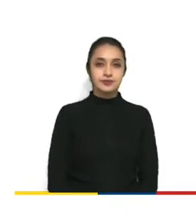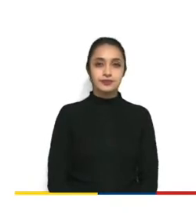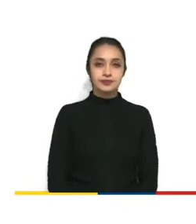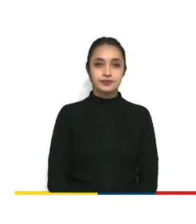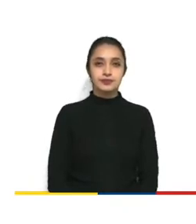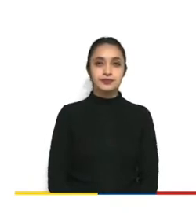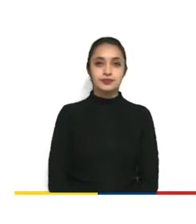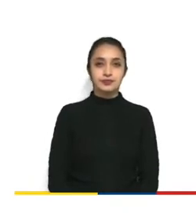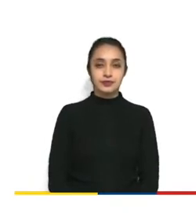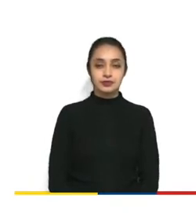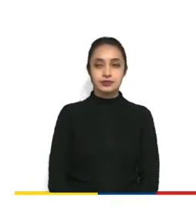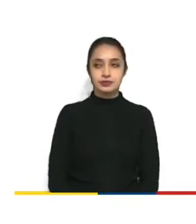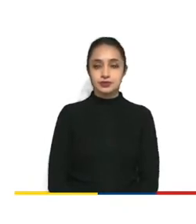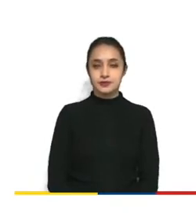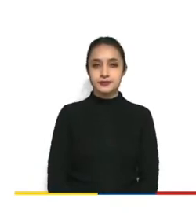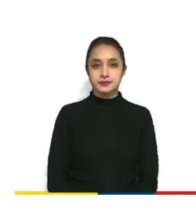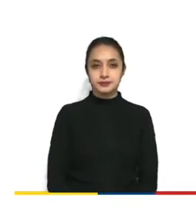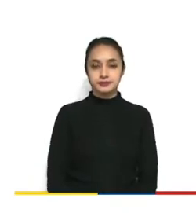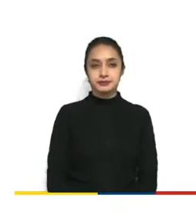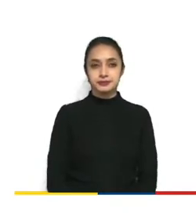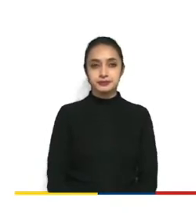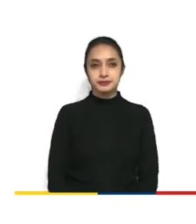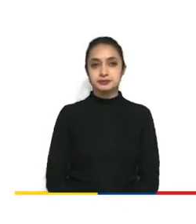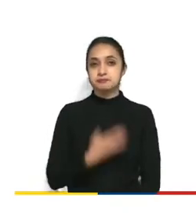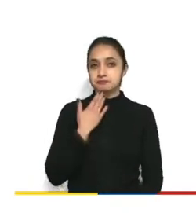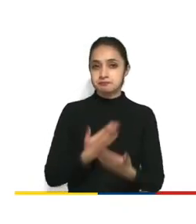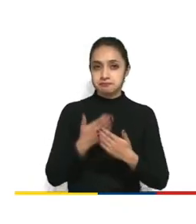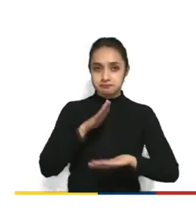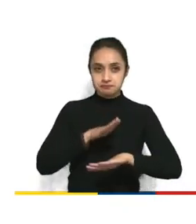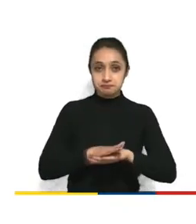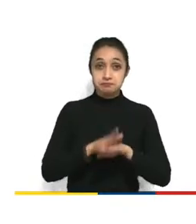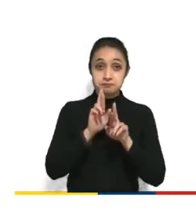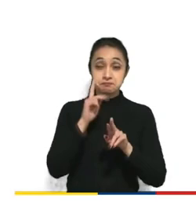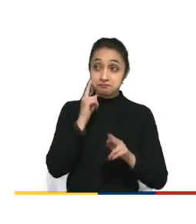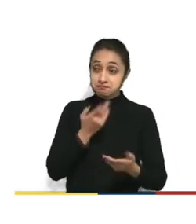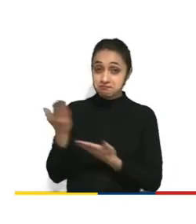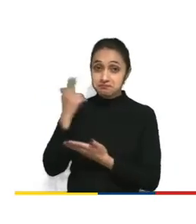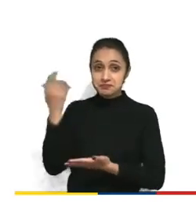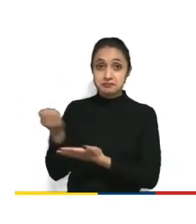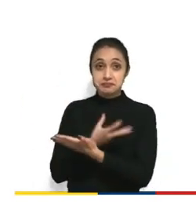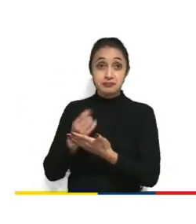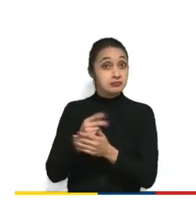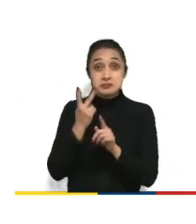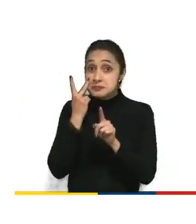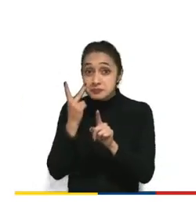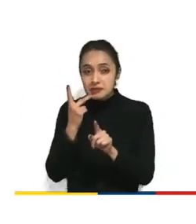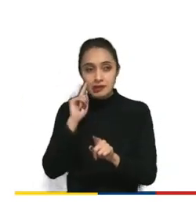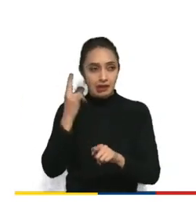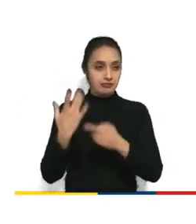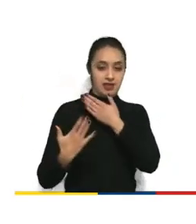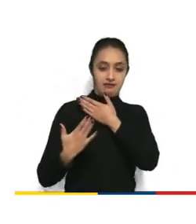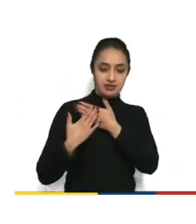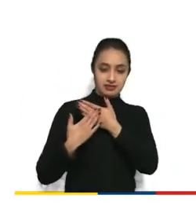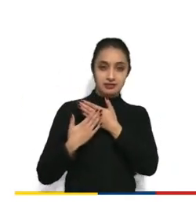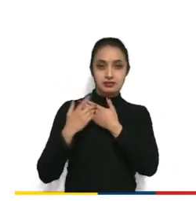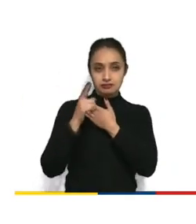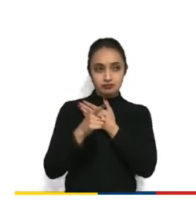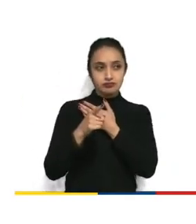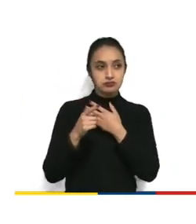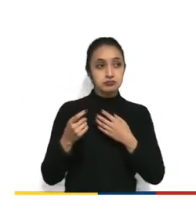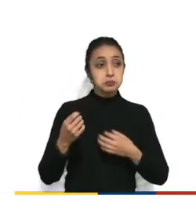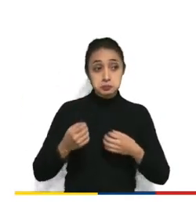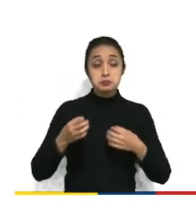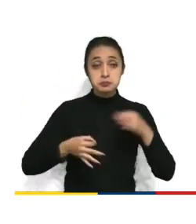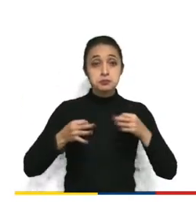buenas tardes espero que puedan ver mi presentación si no la ven por favor me avisan honorables magistrados